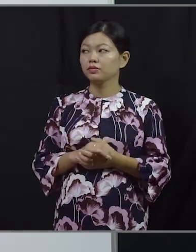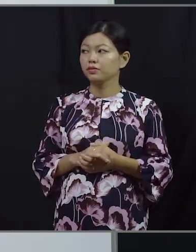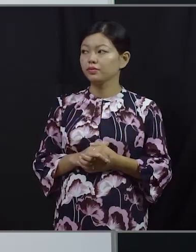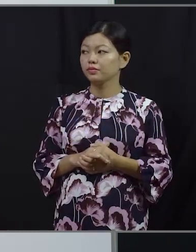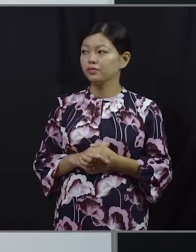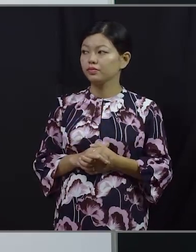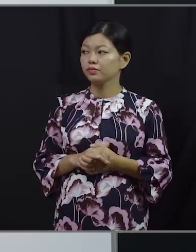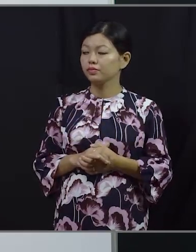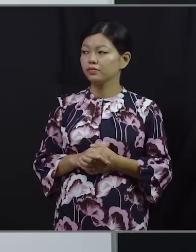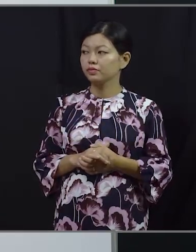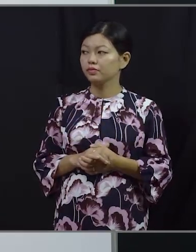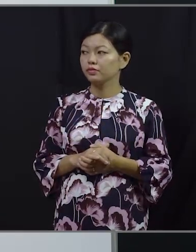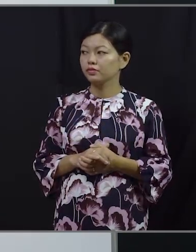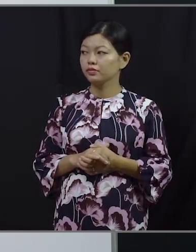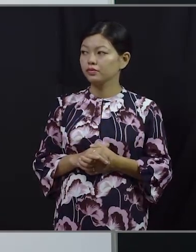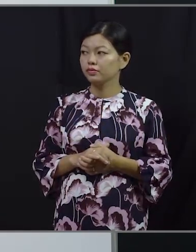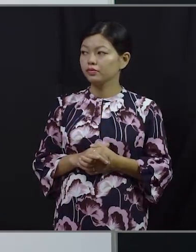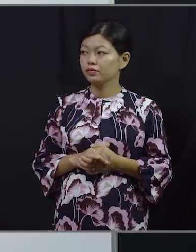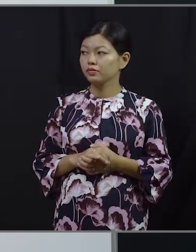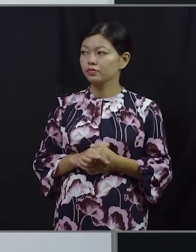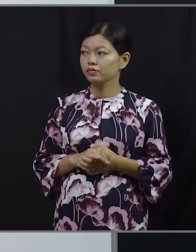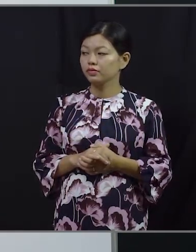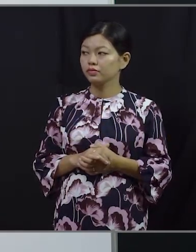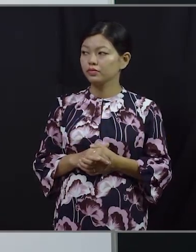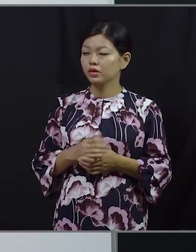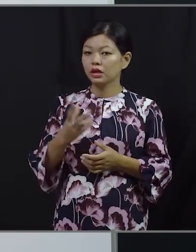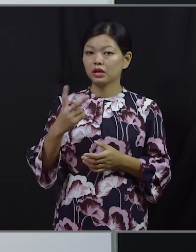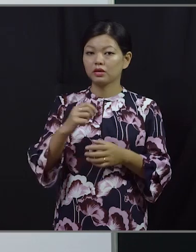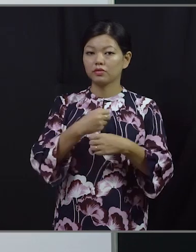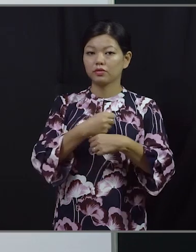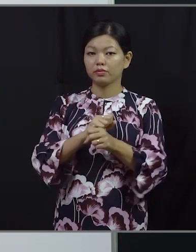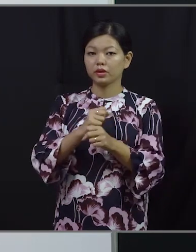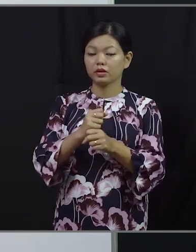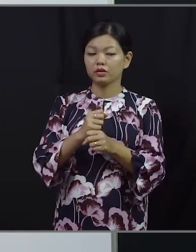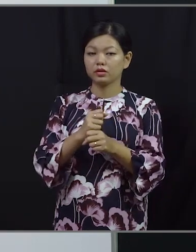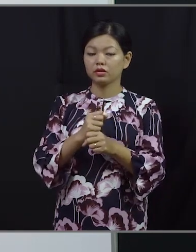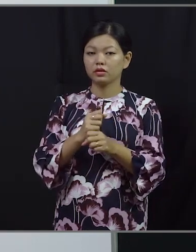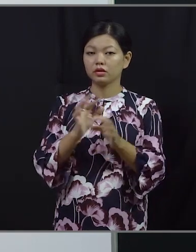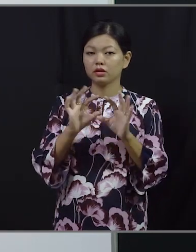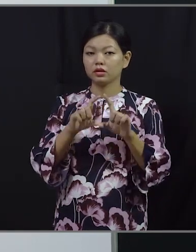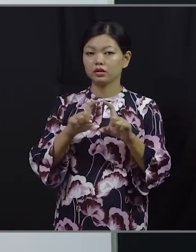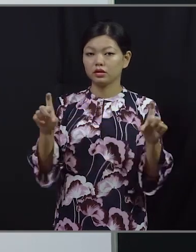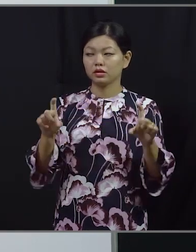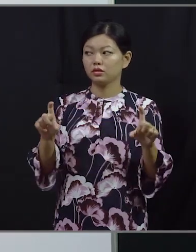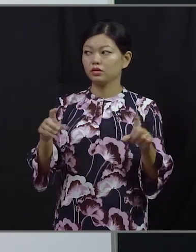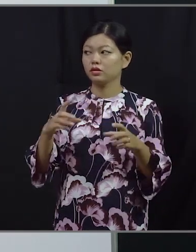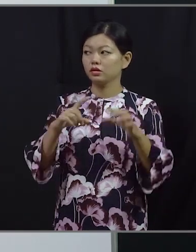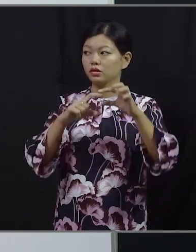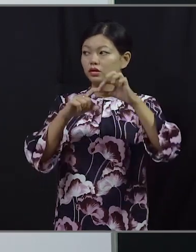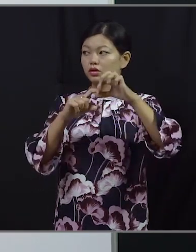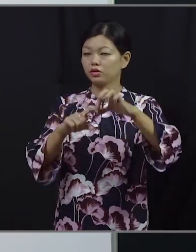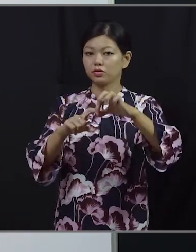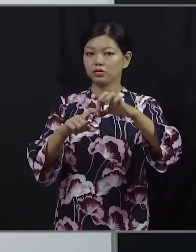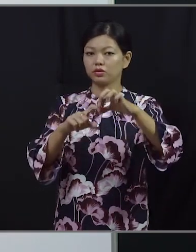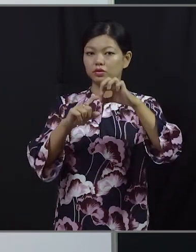so here again for the construction, I'm drawing A dash Q, which is equal to AB, and I'll